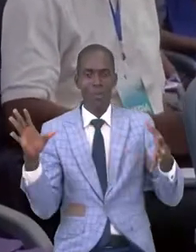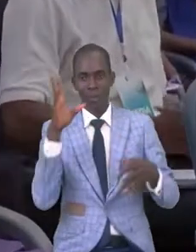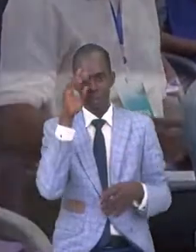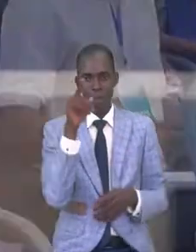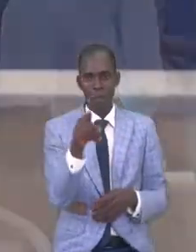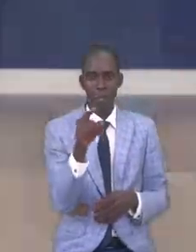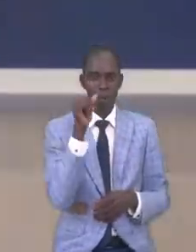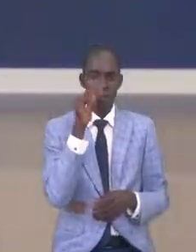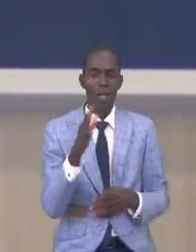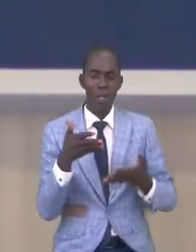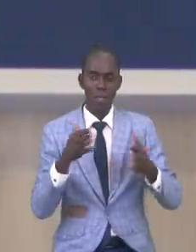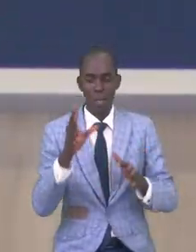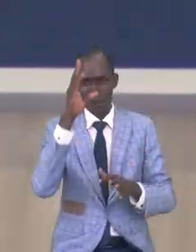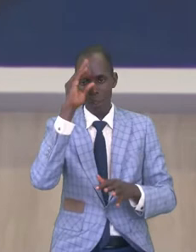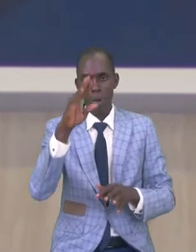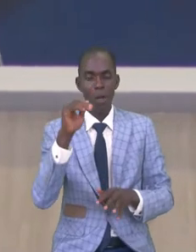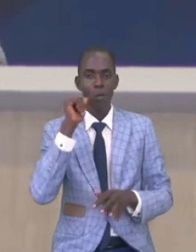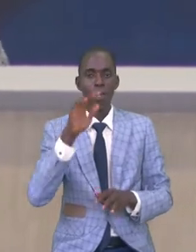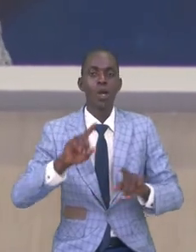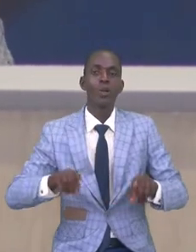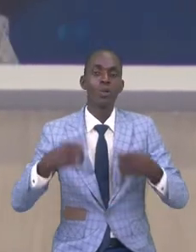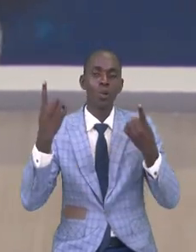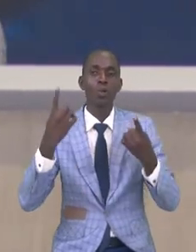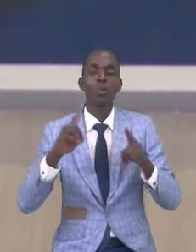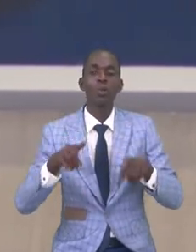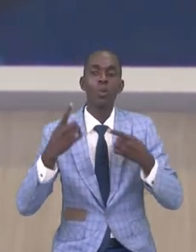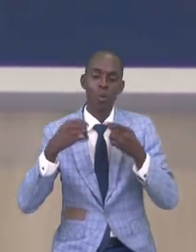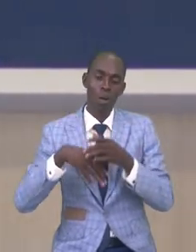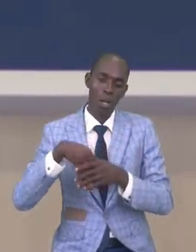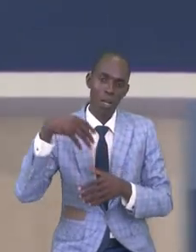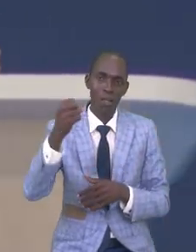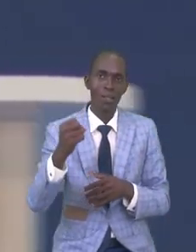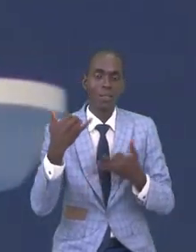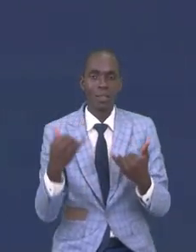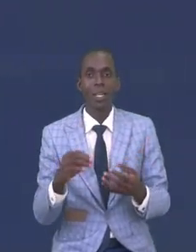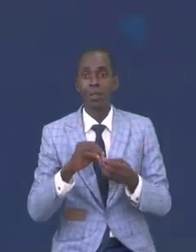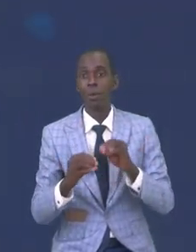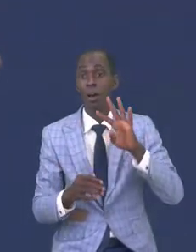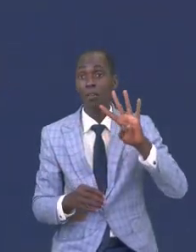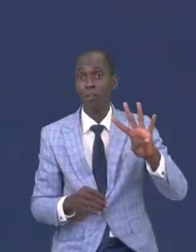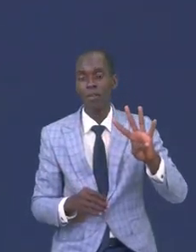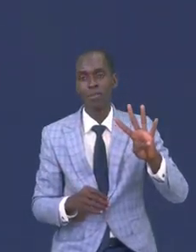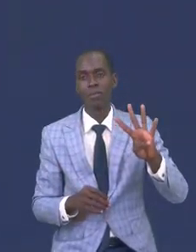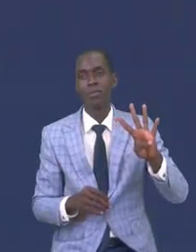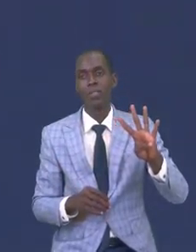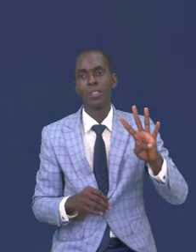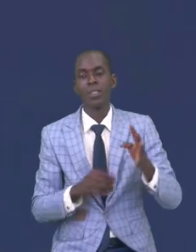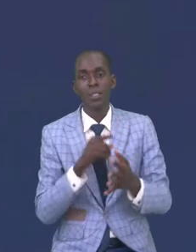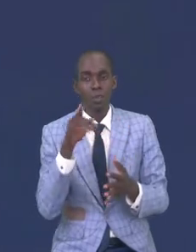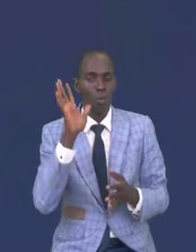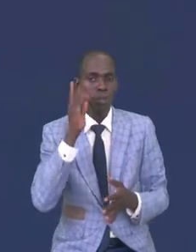and let him go. Let him go forth. Now, I come to number four. And this is in